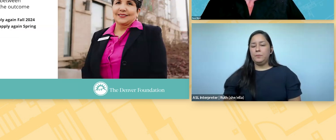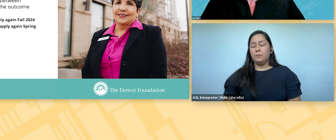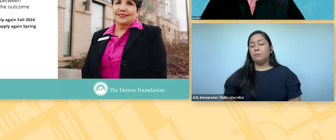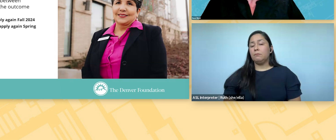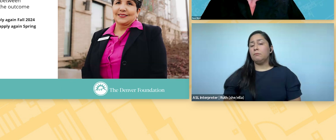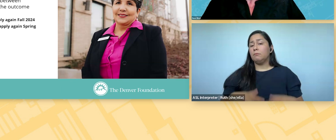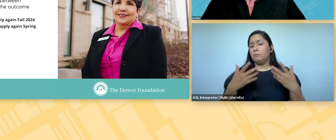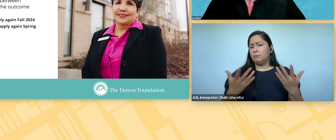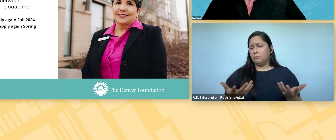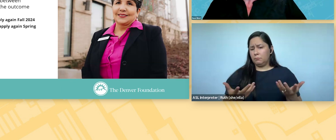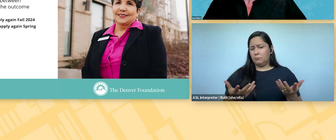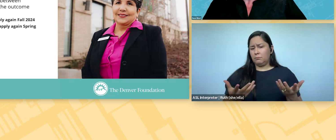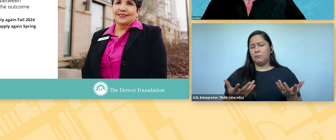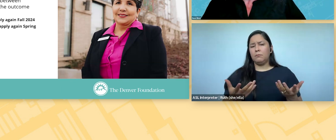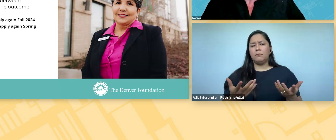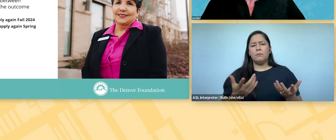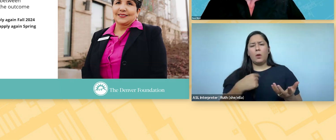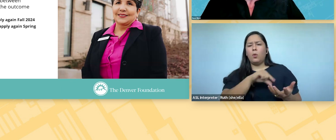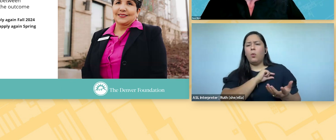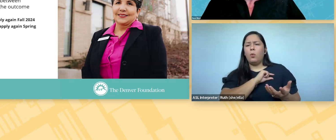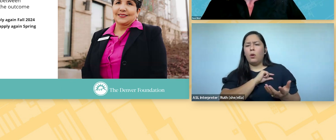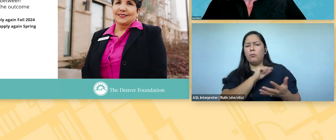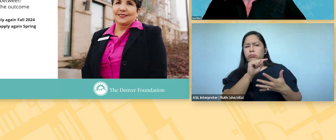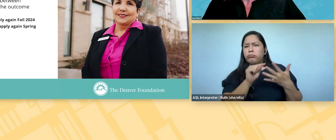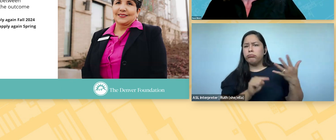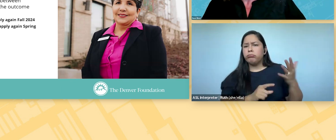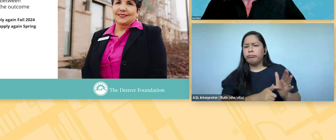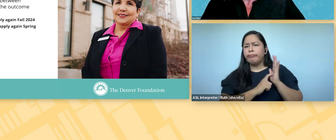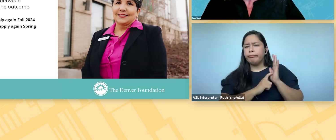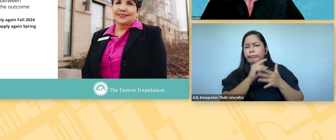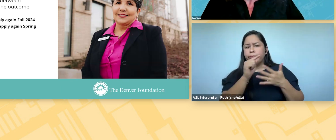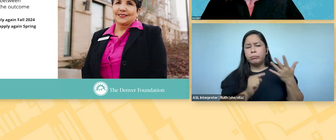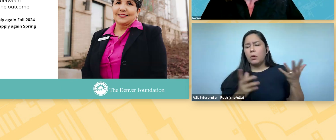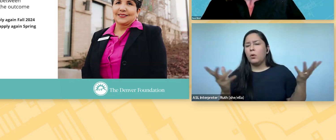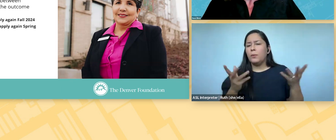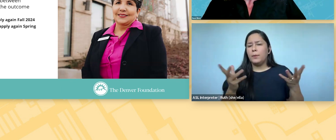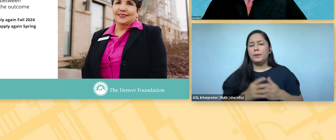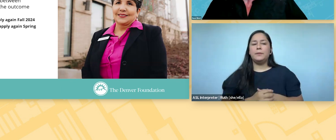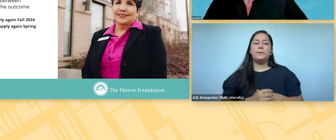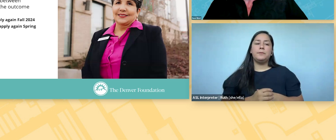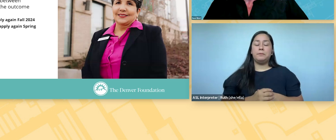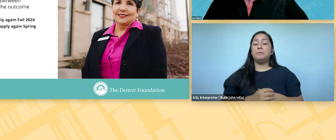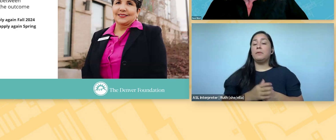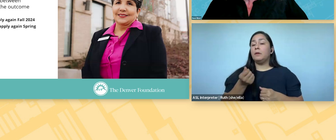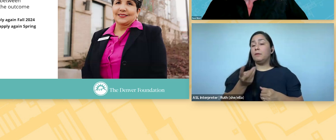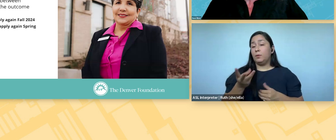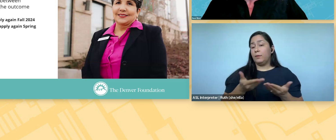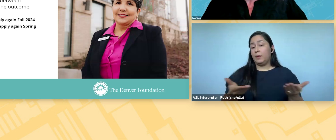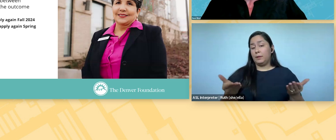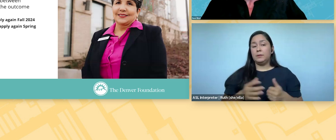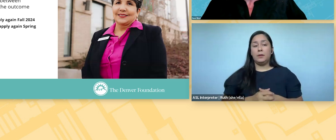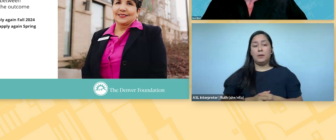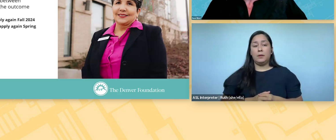So for the eligibility, there are really a couple of things that we think about. One